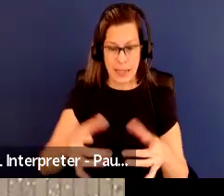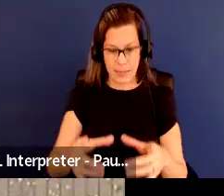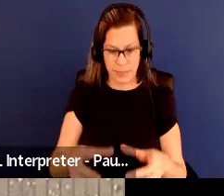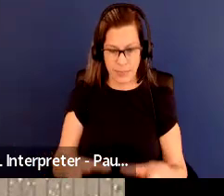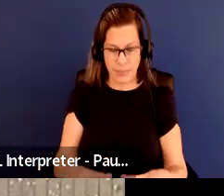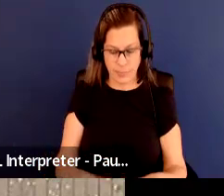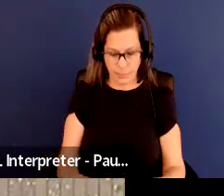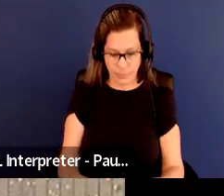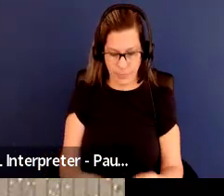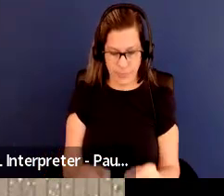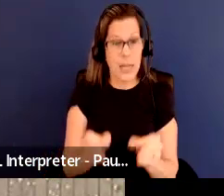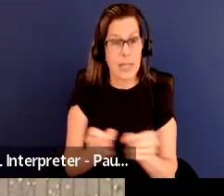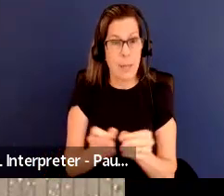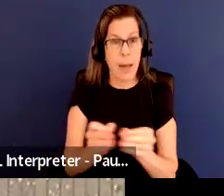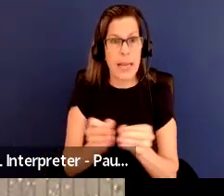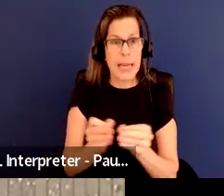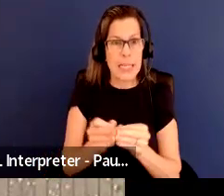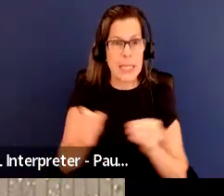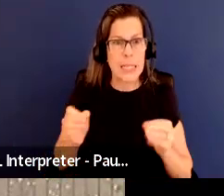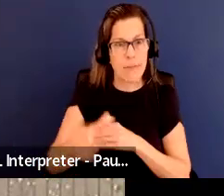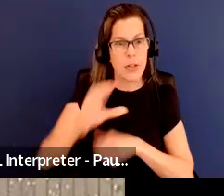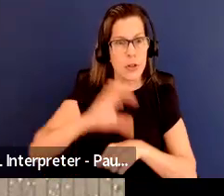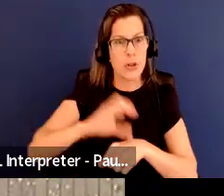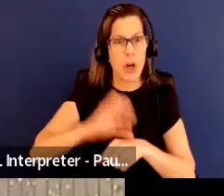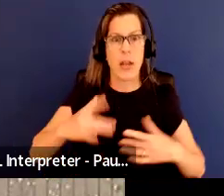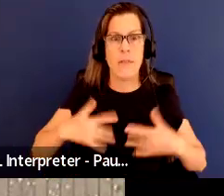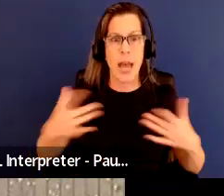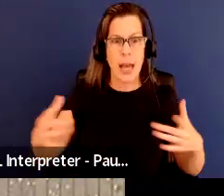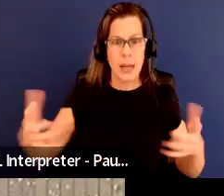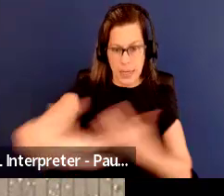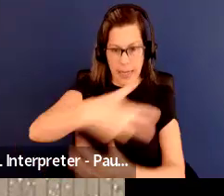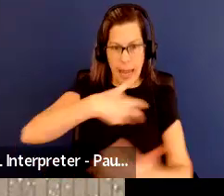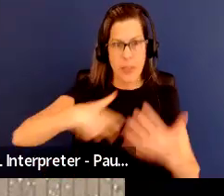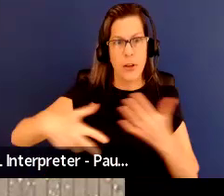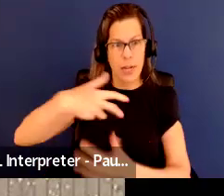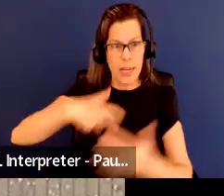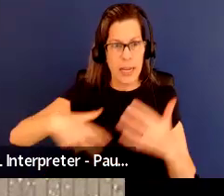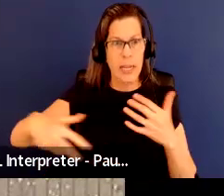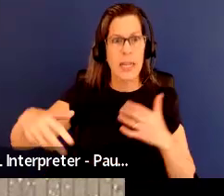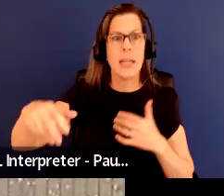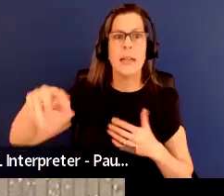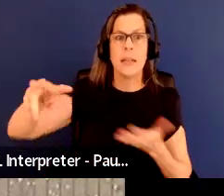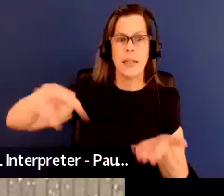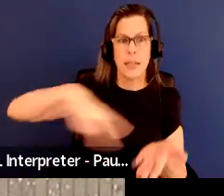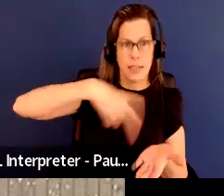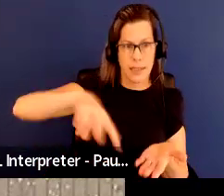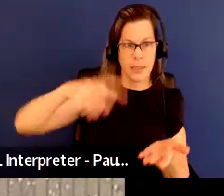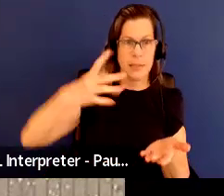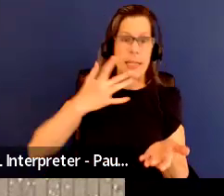and pozole after church at events, having gatherings like bodas and quinceañeras and